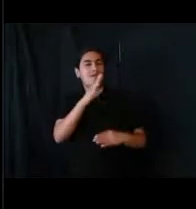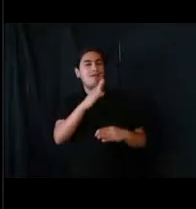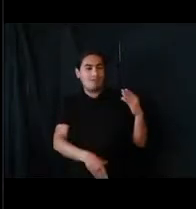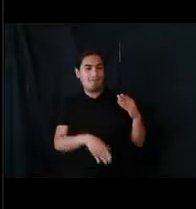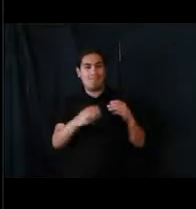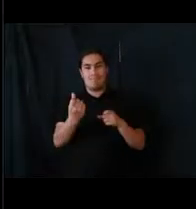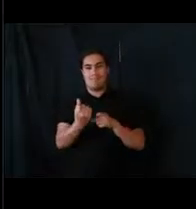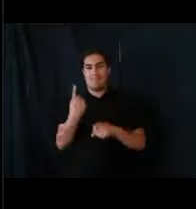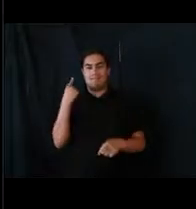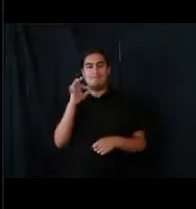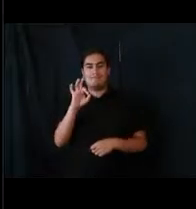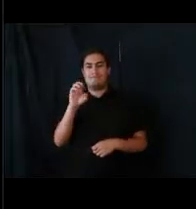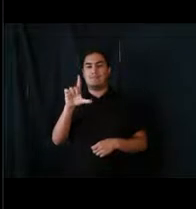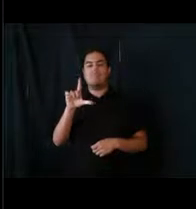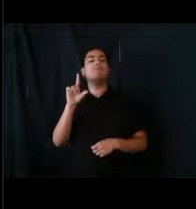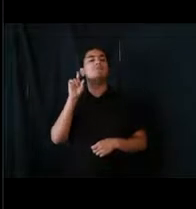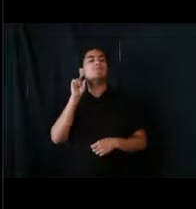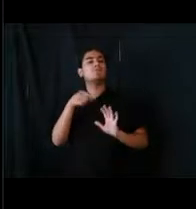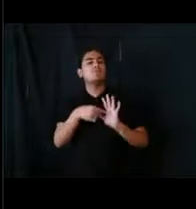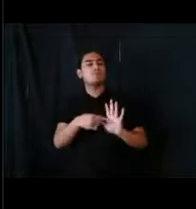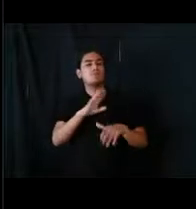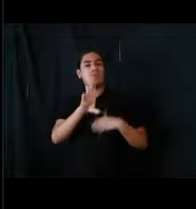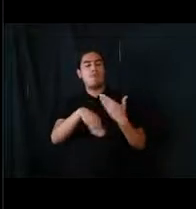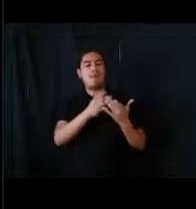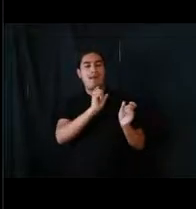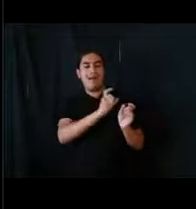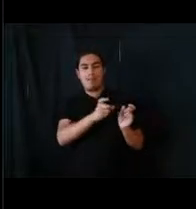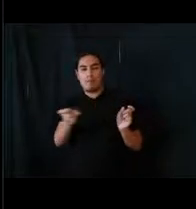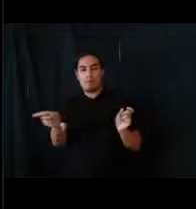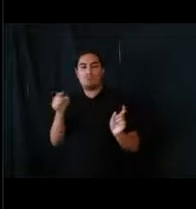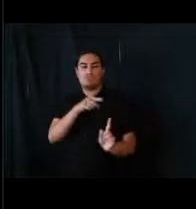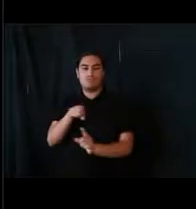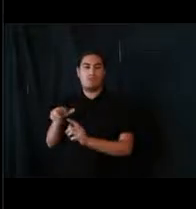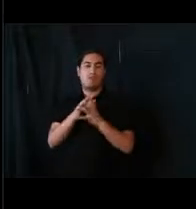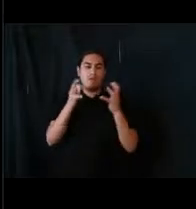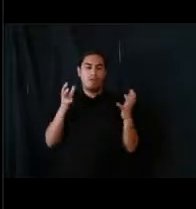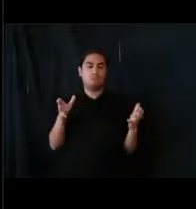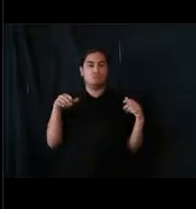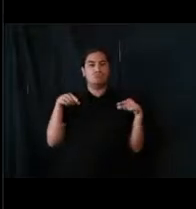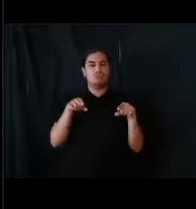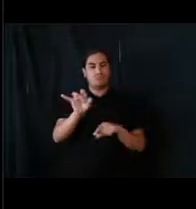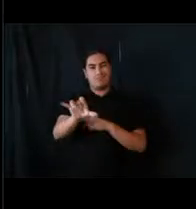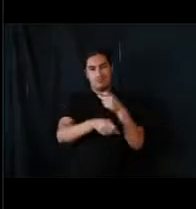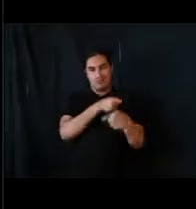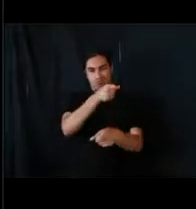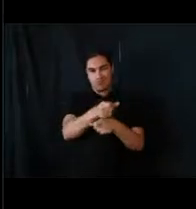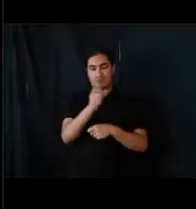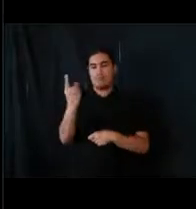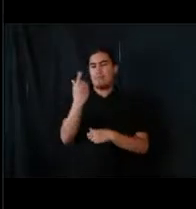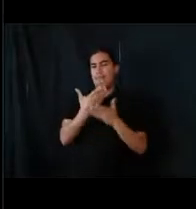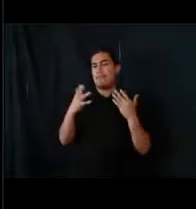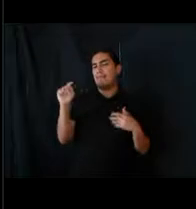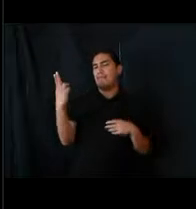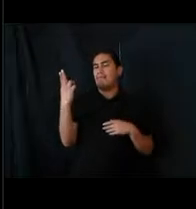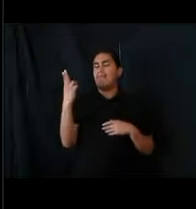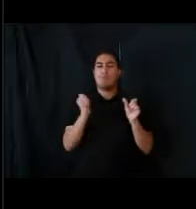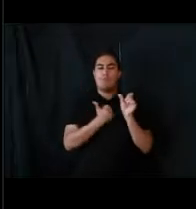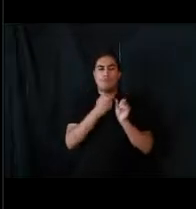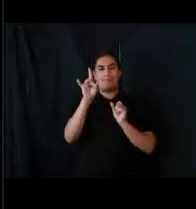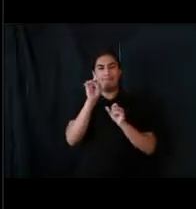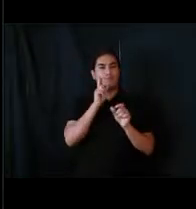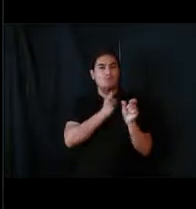traditional look at how much of the allocation capacity was allocated during that year it it's something that keith was updating you on each